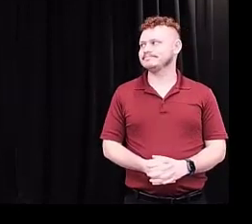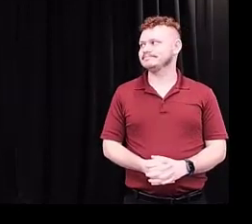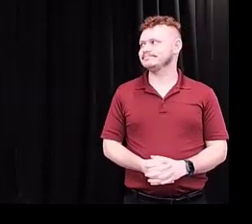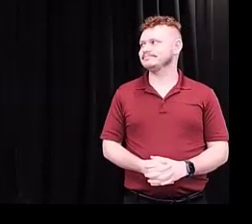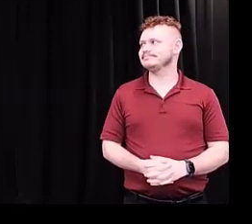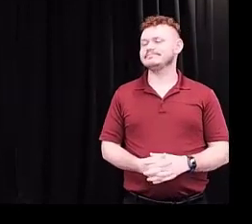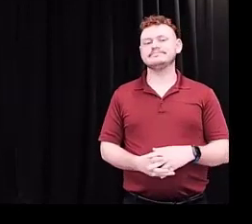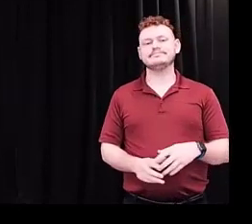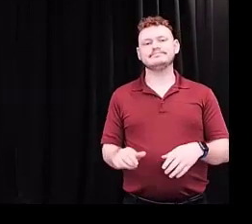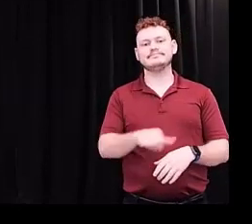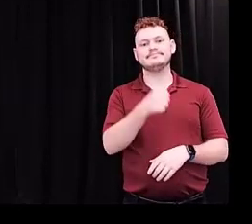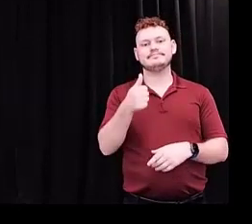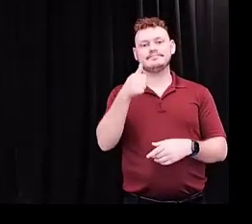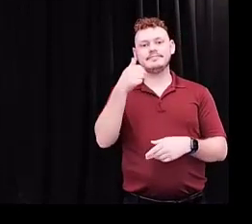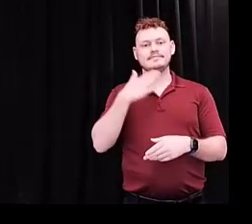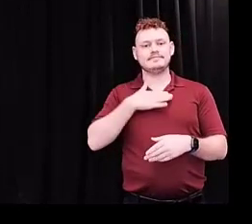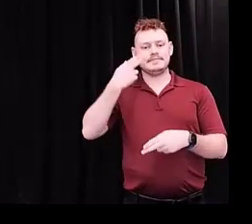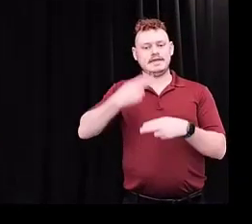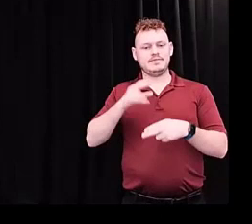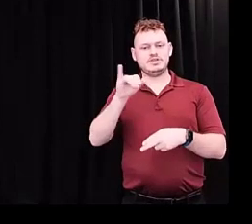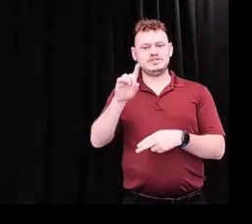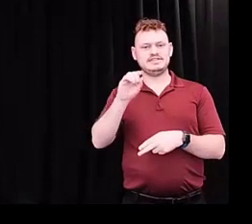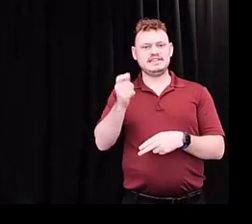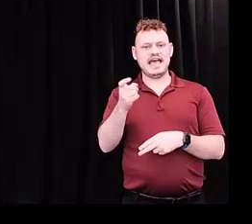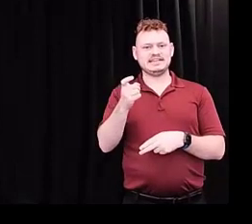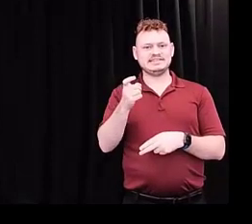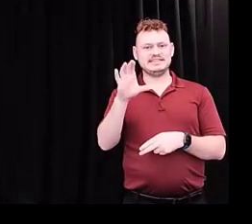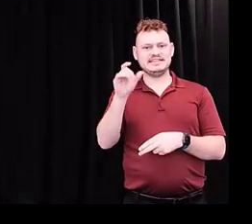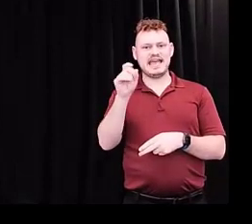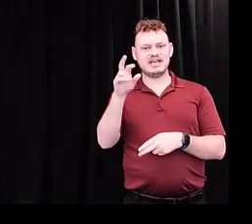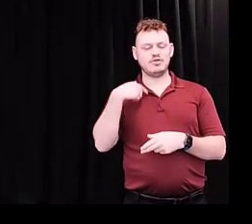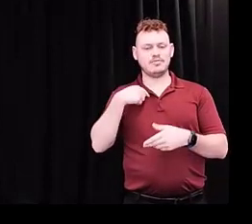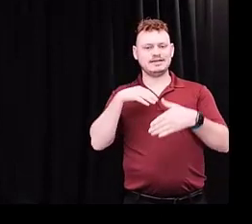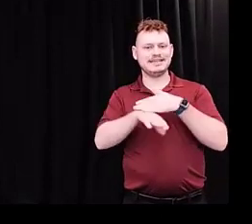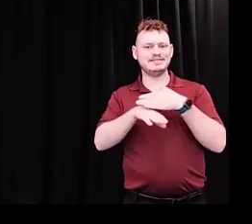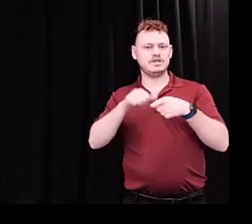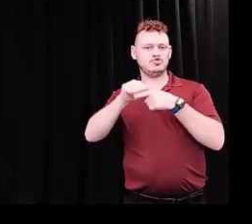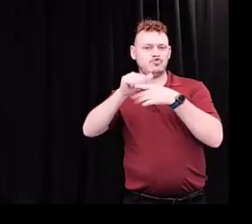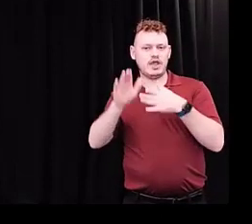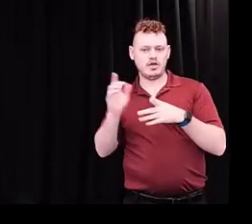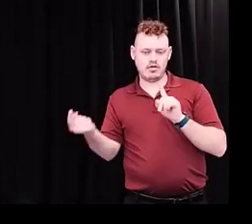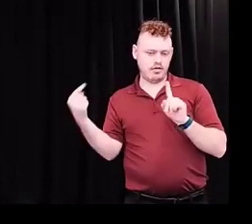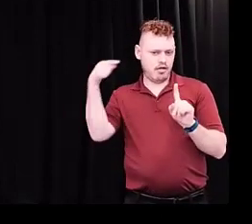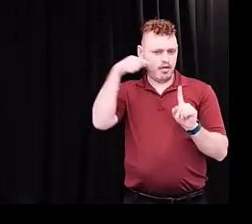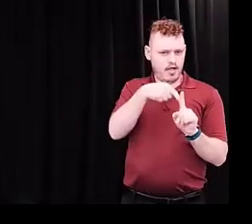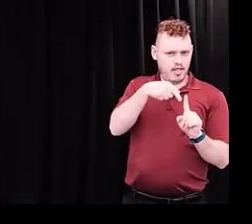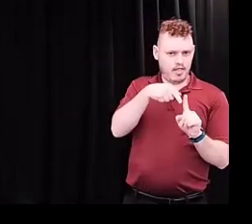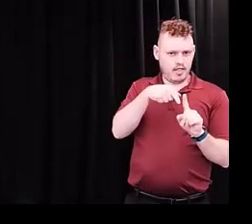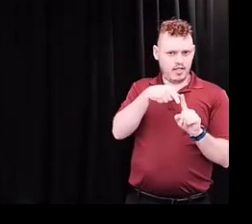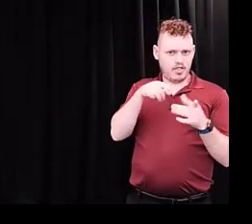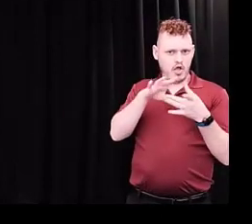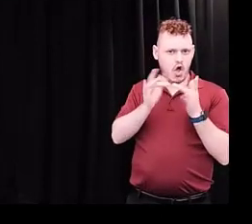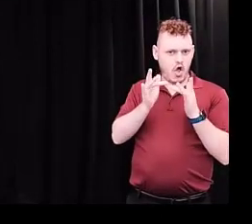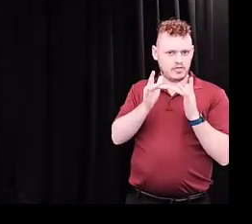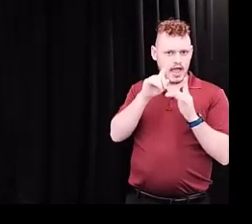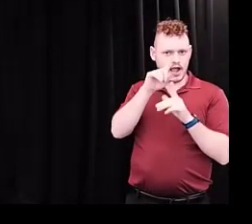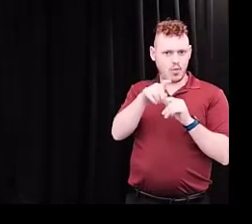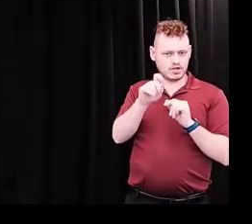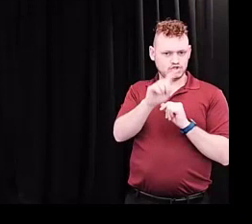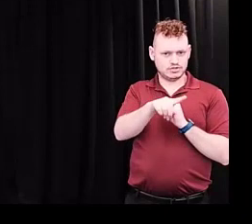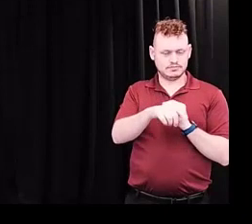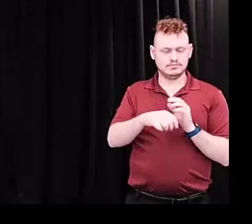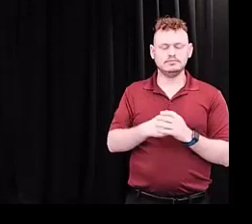My name is Dax Castro. I'm an accessibility trainer, and I wanted to go back to that question that was asked on the